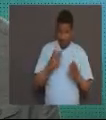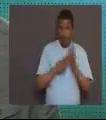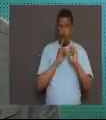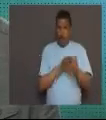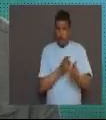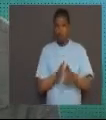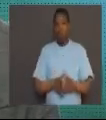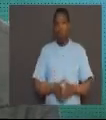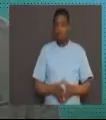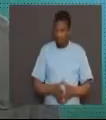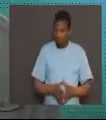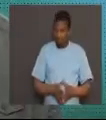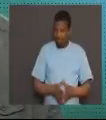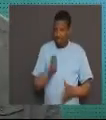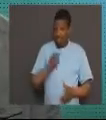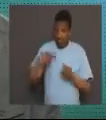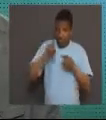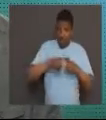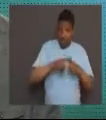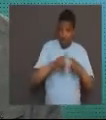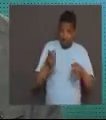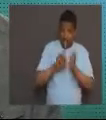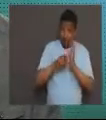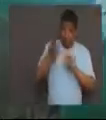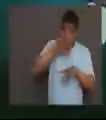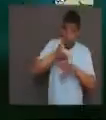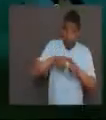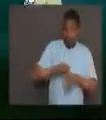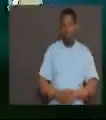answers. I will return in a few minutes.